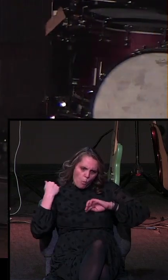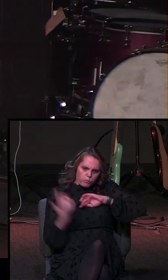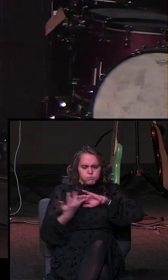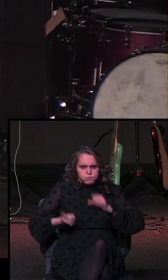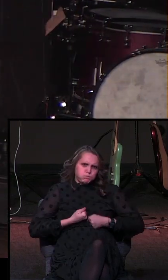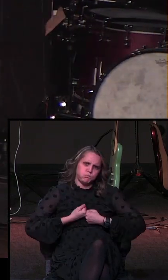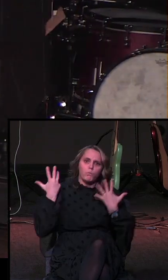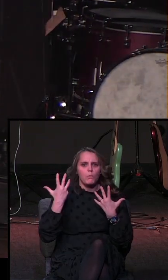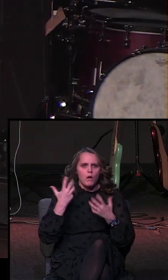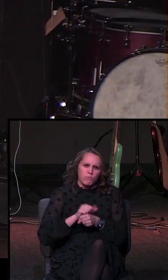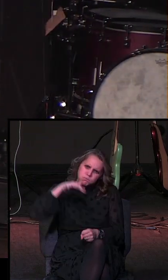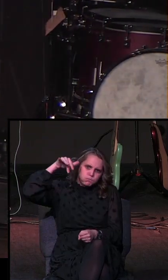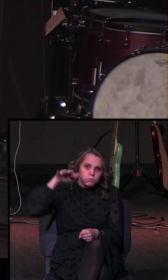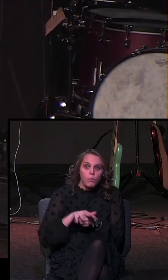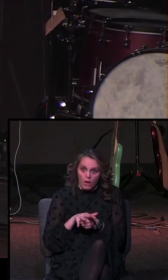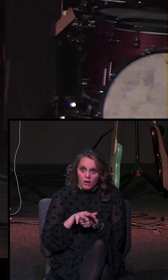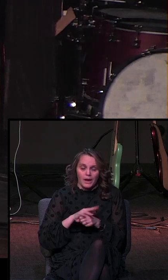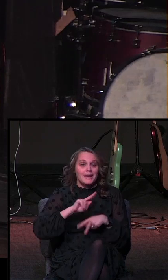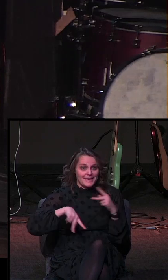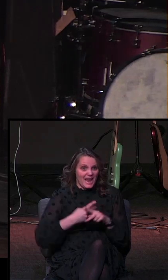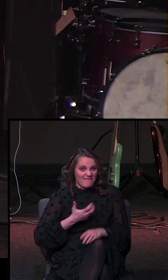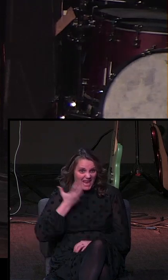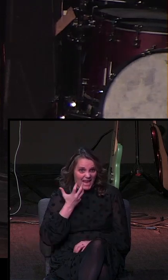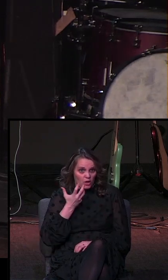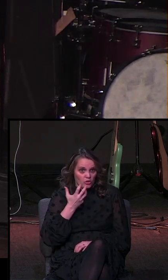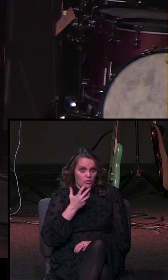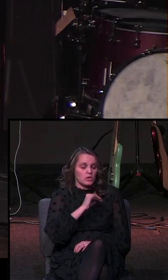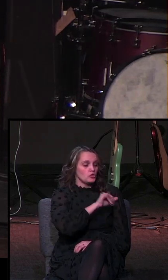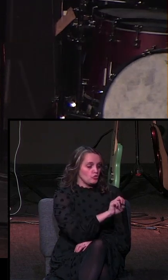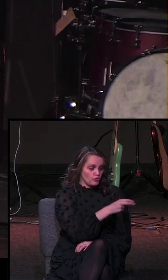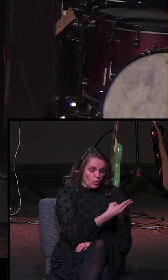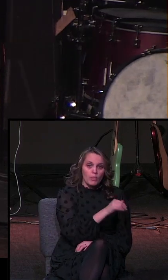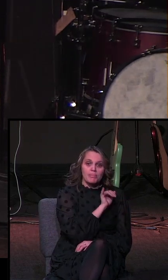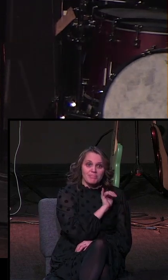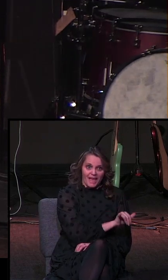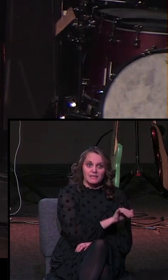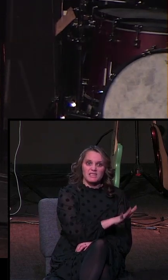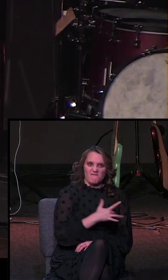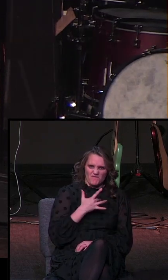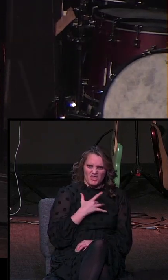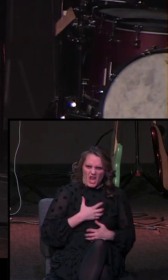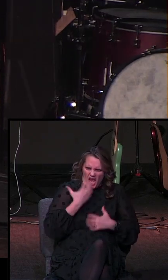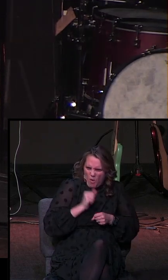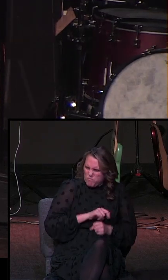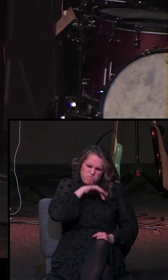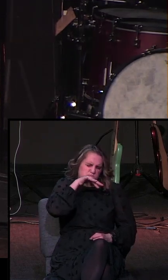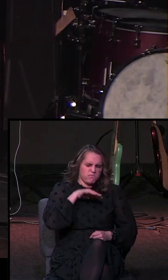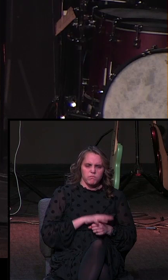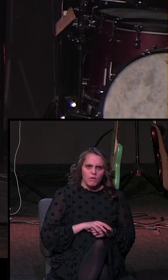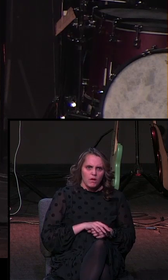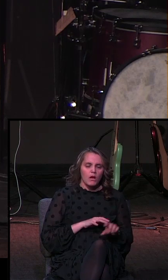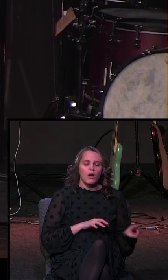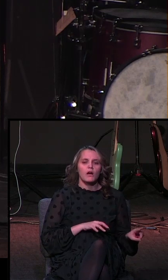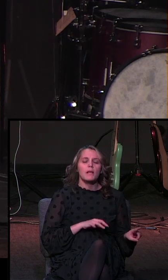flare-up. Jonah is boiling. In fact, the word, I think, in our English language that comes closest to what